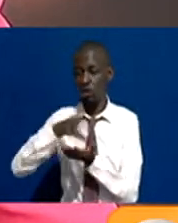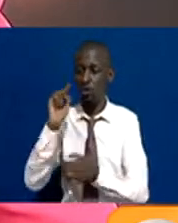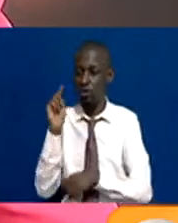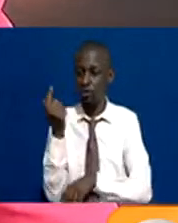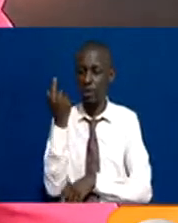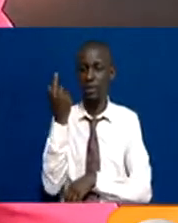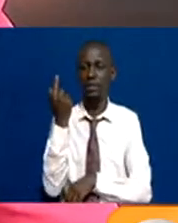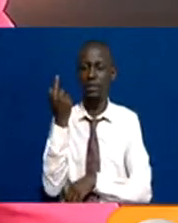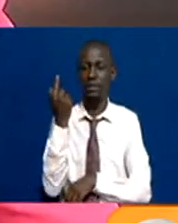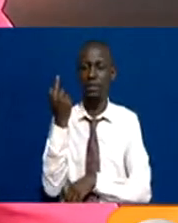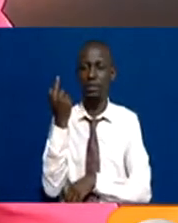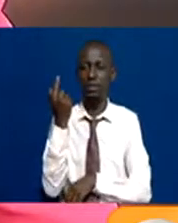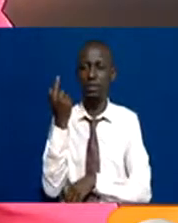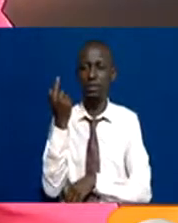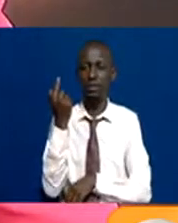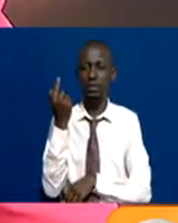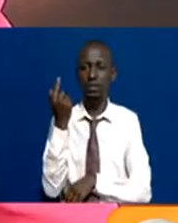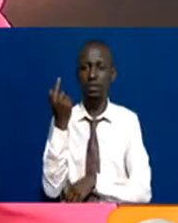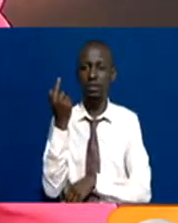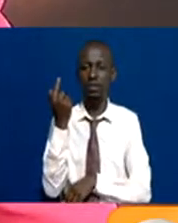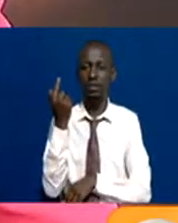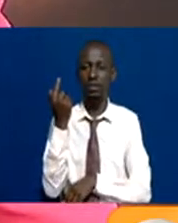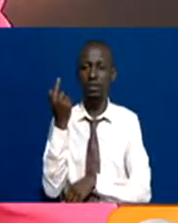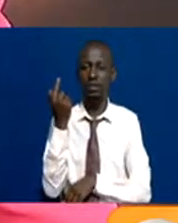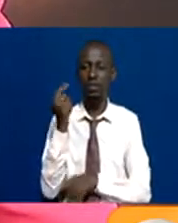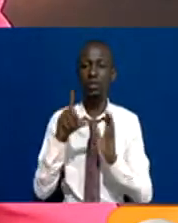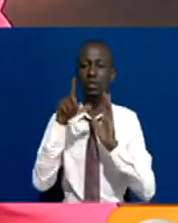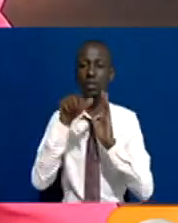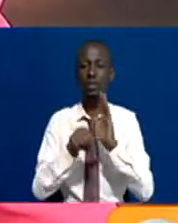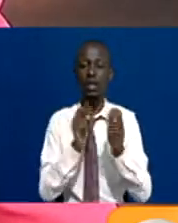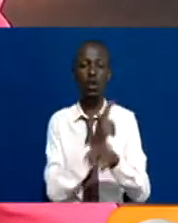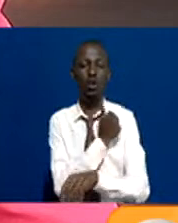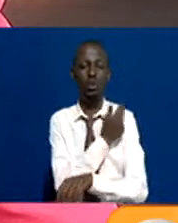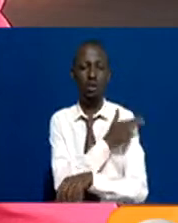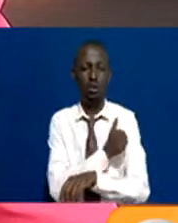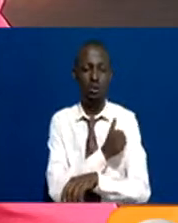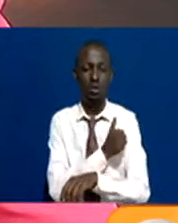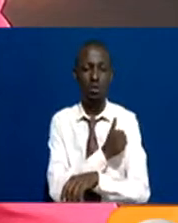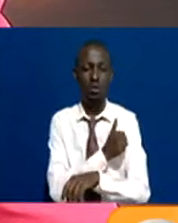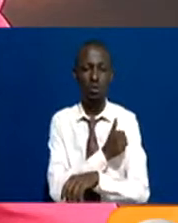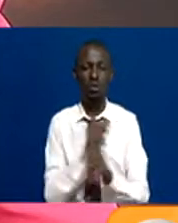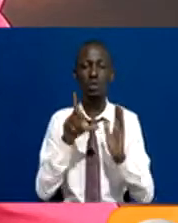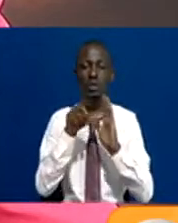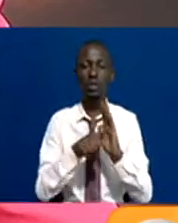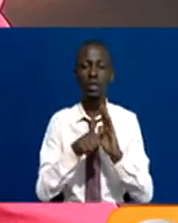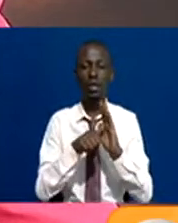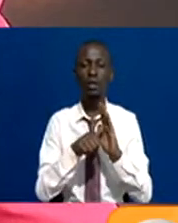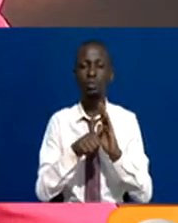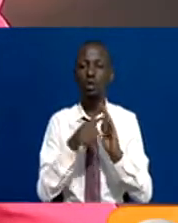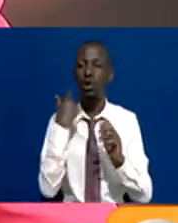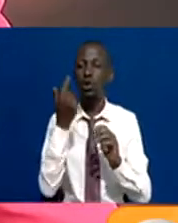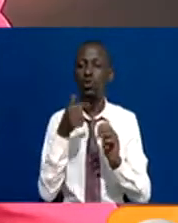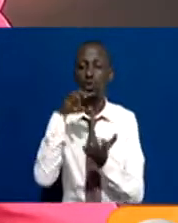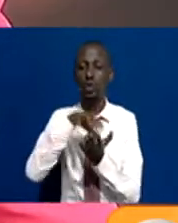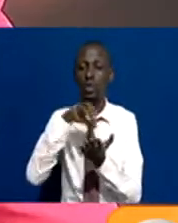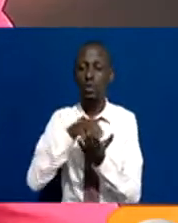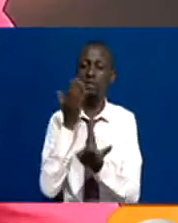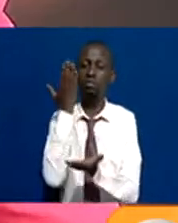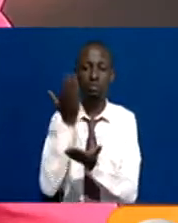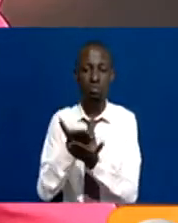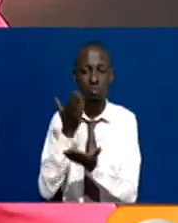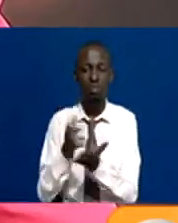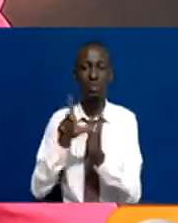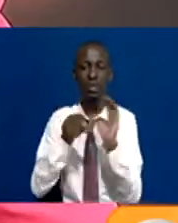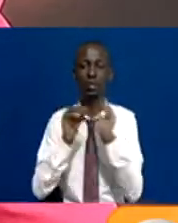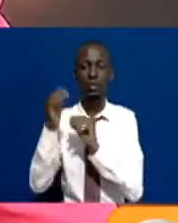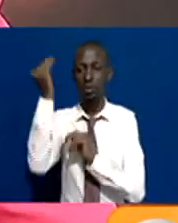the gender desk, they went to the hospital, then they eventually met the prosecutor, eventually went to court, and then there's